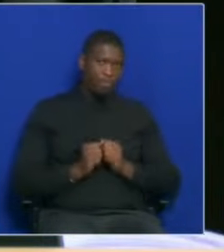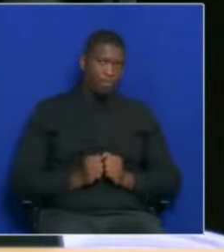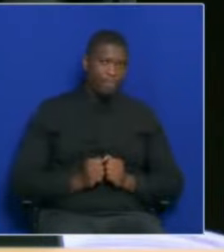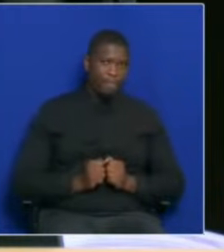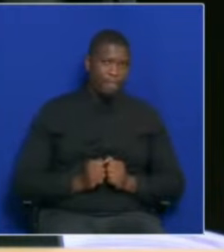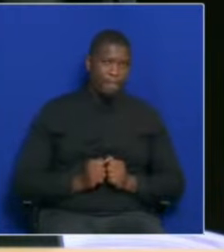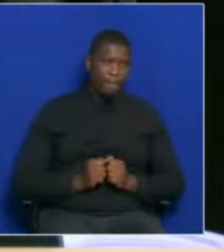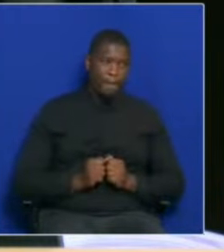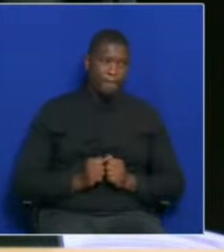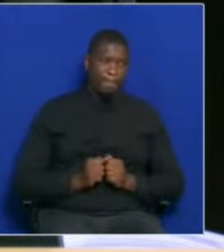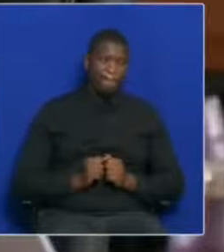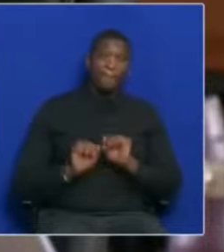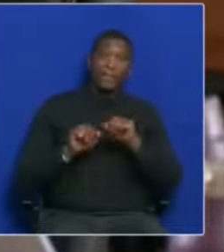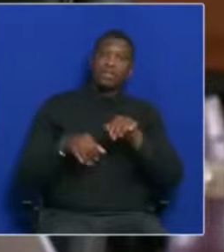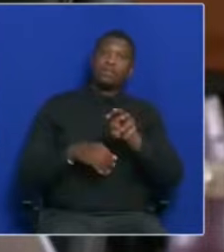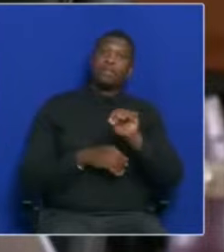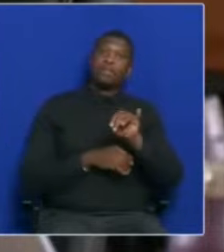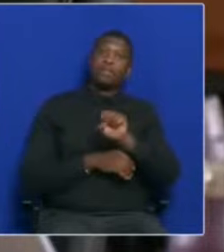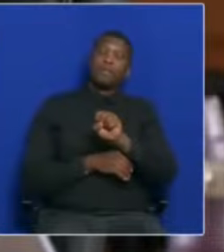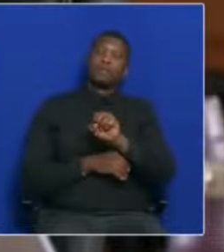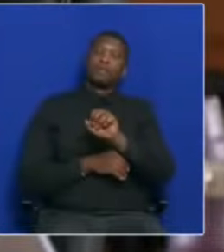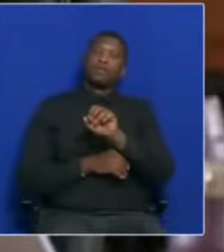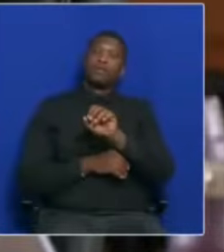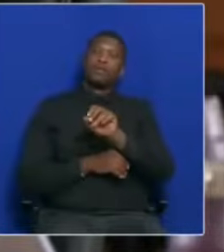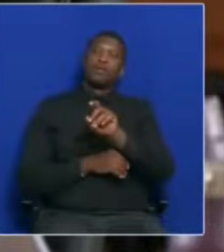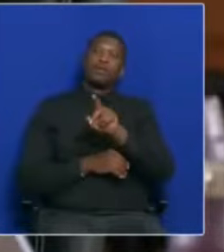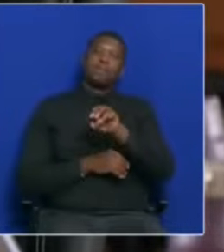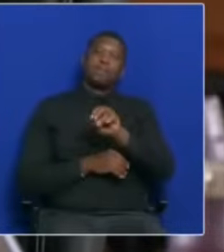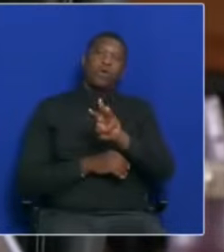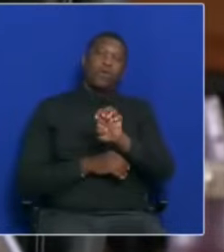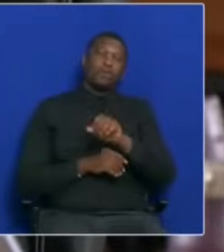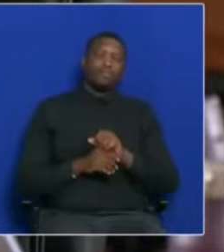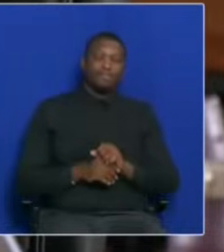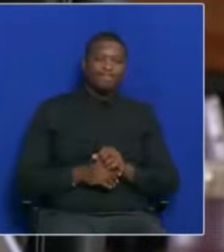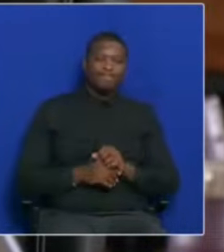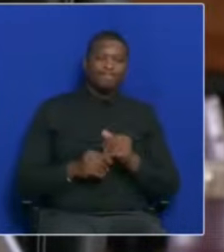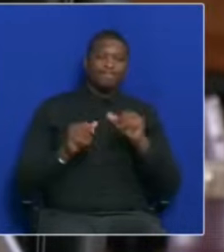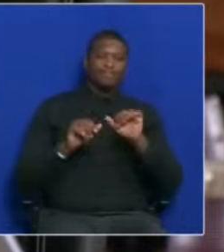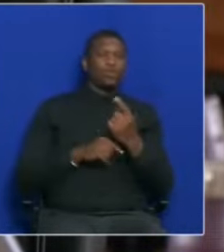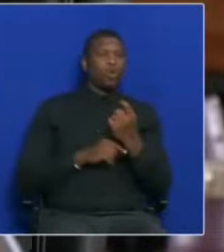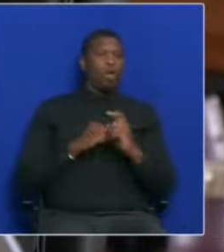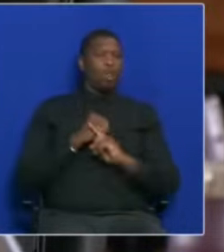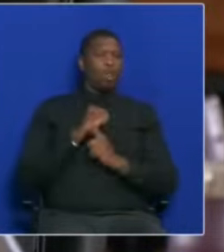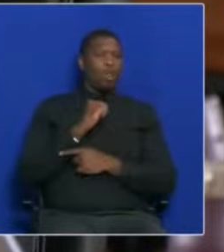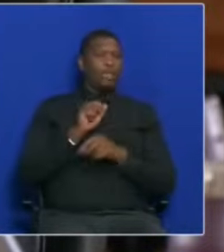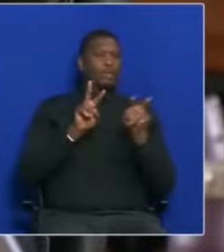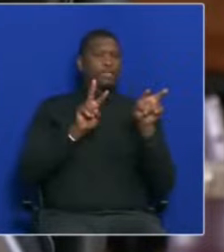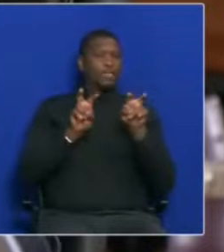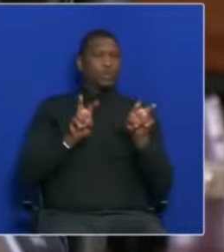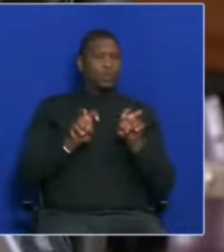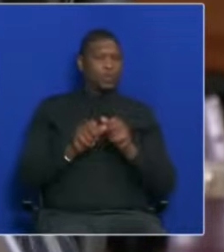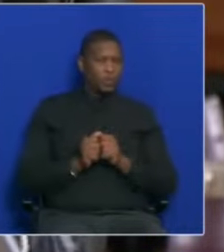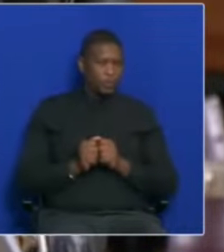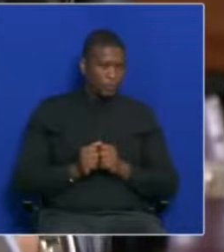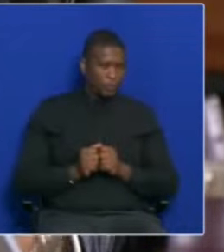Yes, Ms. Bowen. The one last issue that I'll canvass with you,